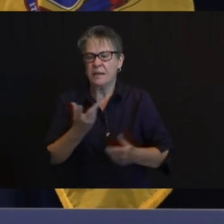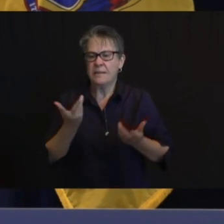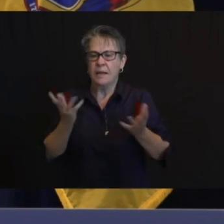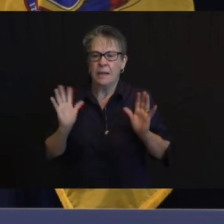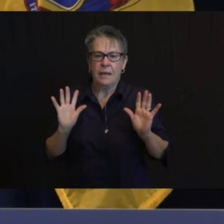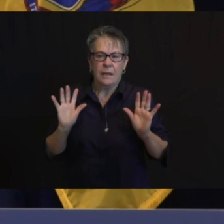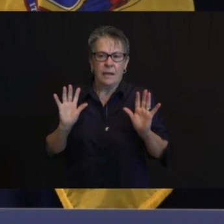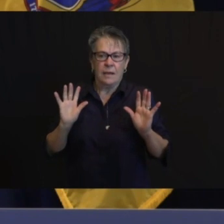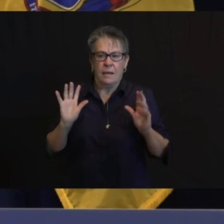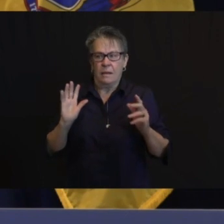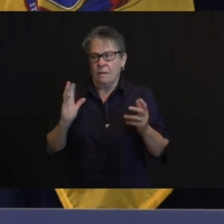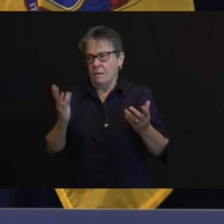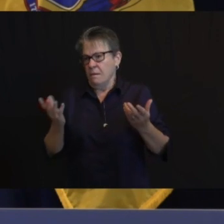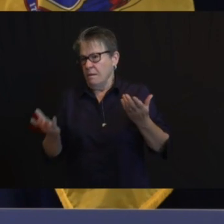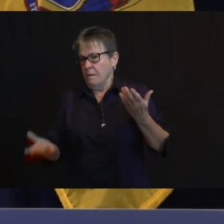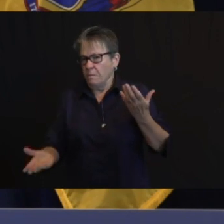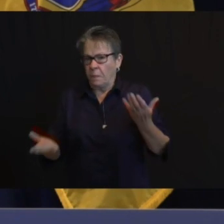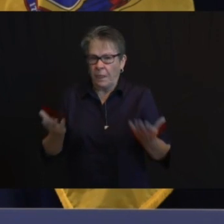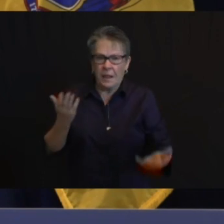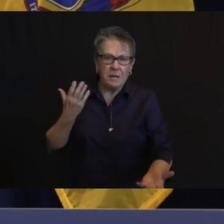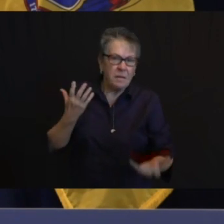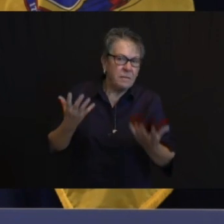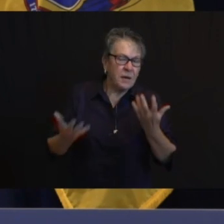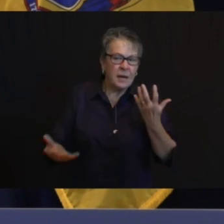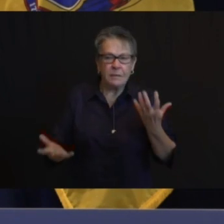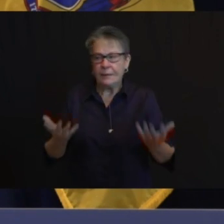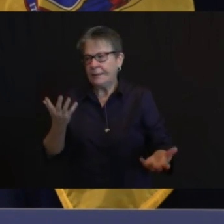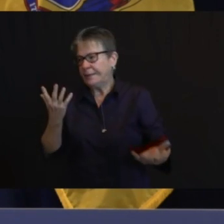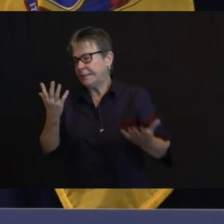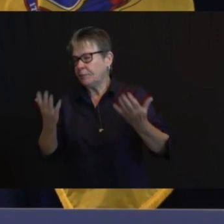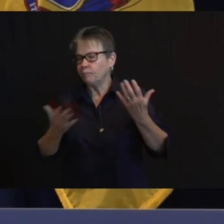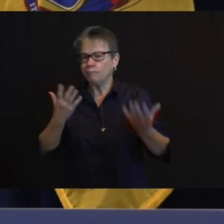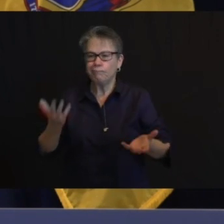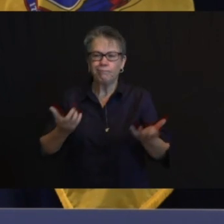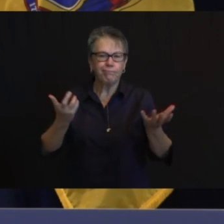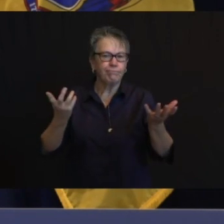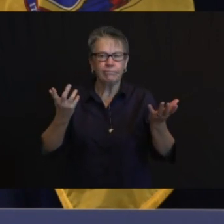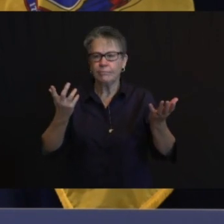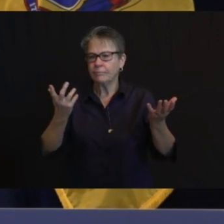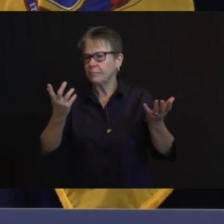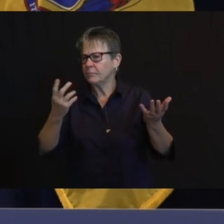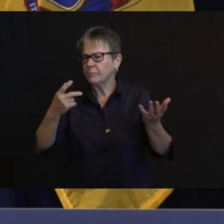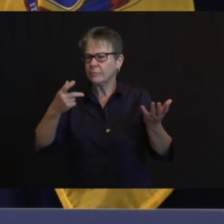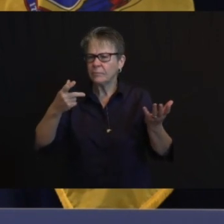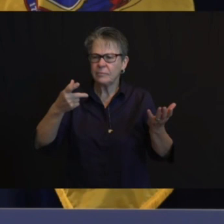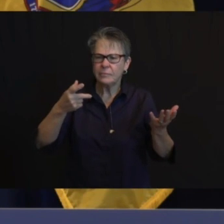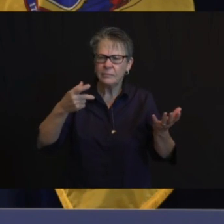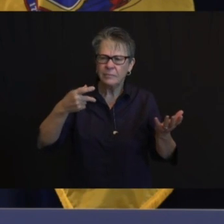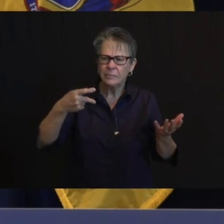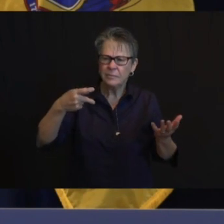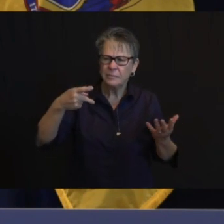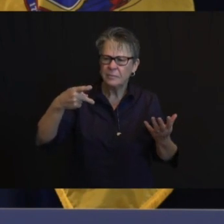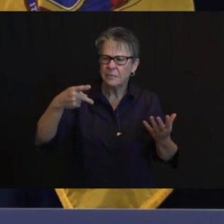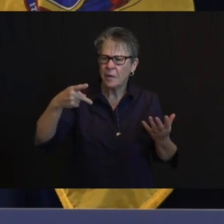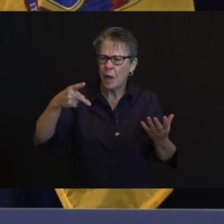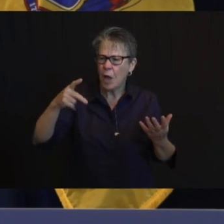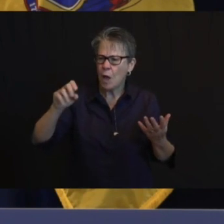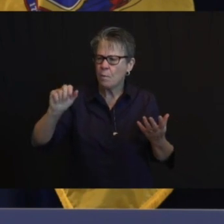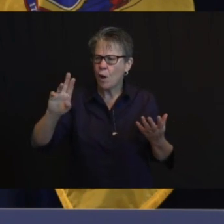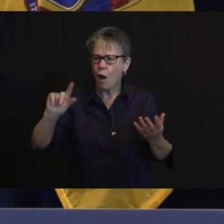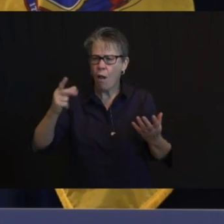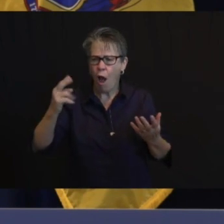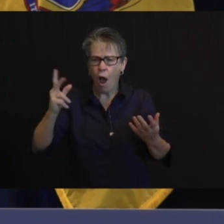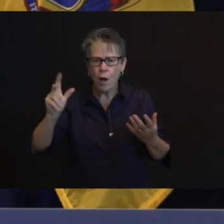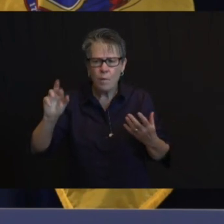possible with the outbreak of Pearl Harbor getting attacked in that period, but the stress levels